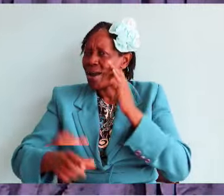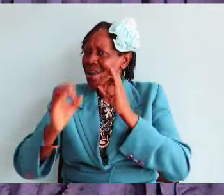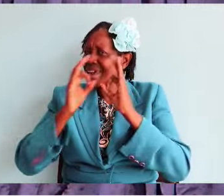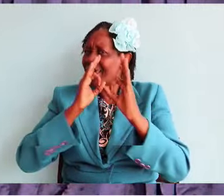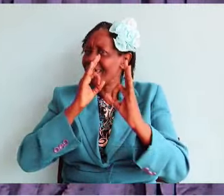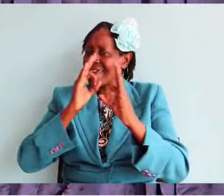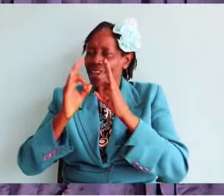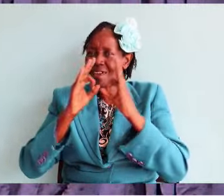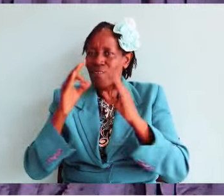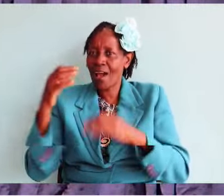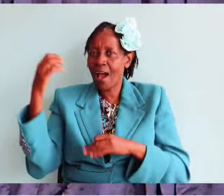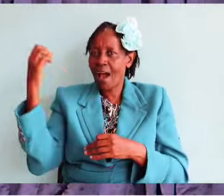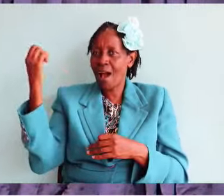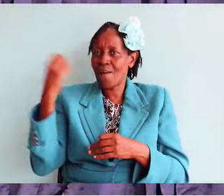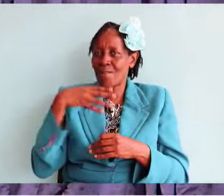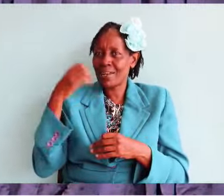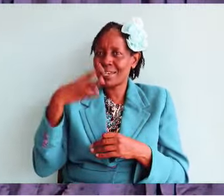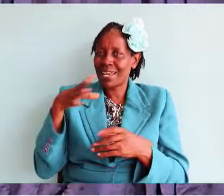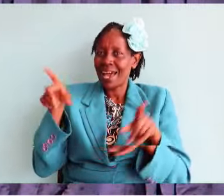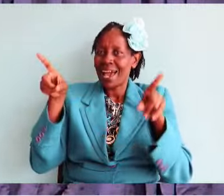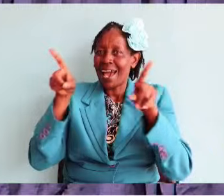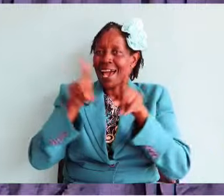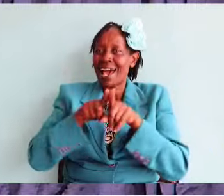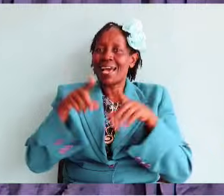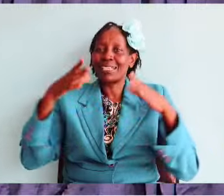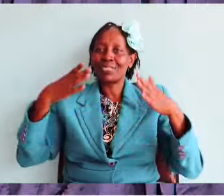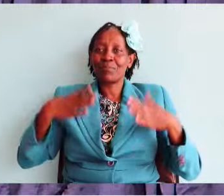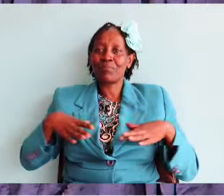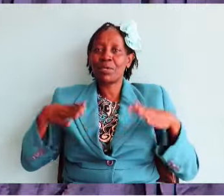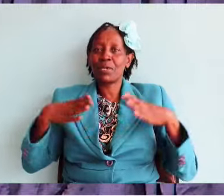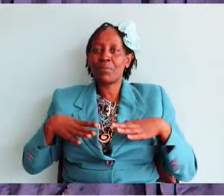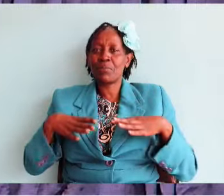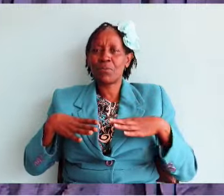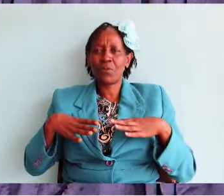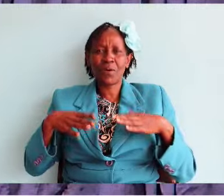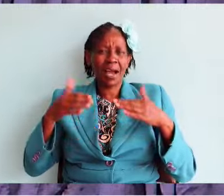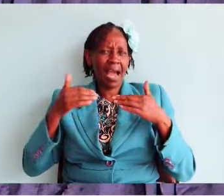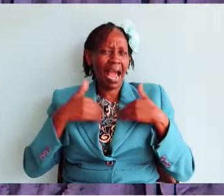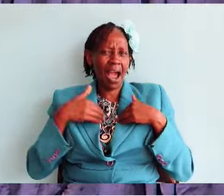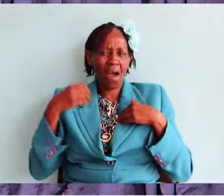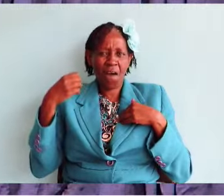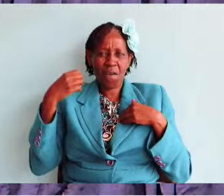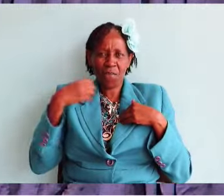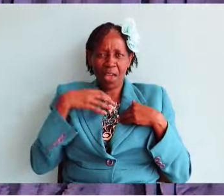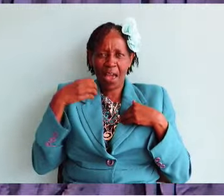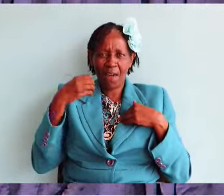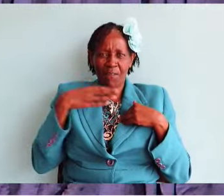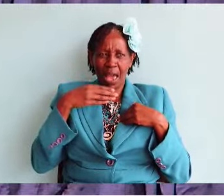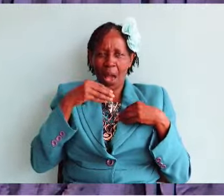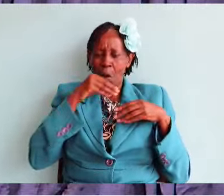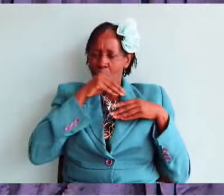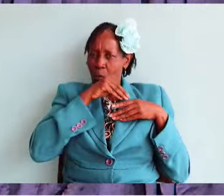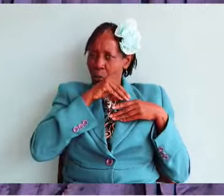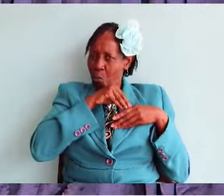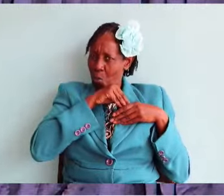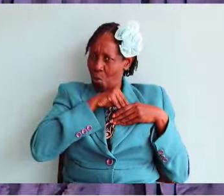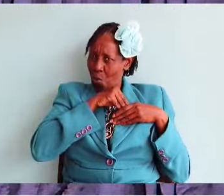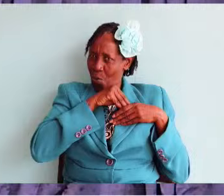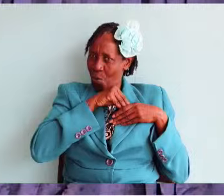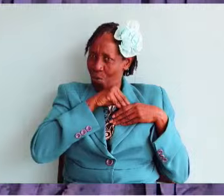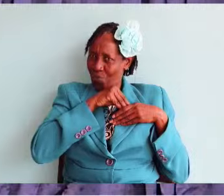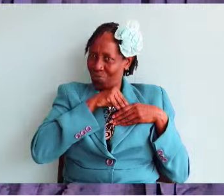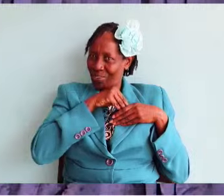because as human beings, there is that aspect of fear inside, right? You remember when God was